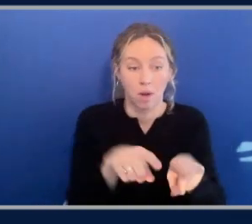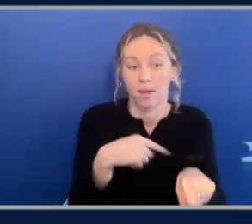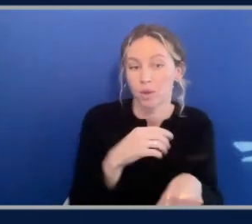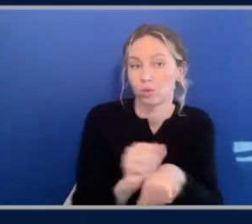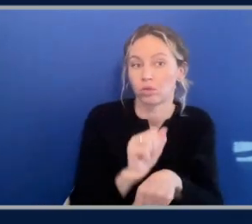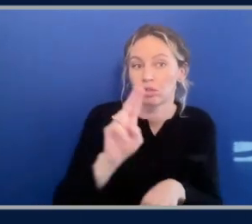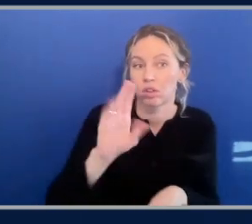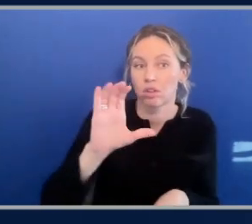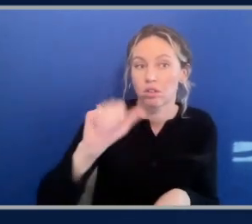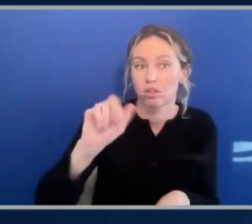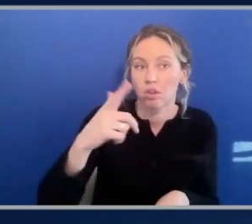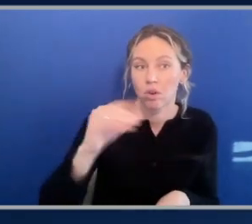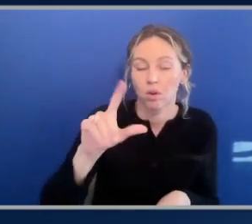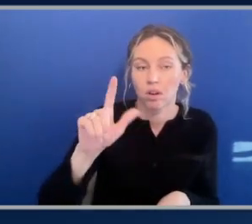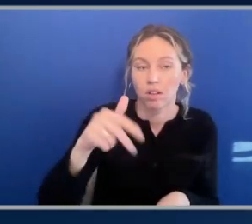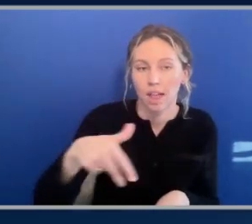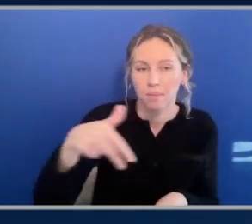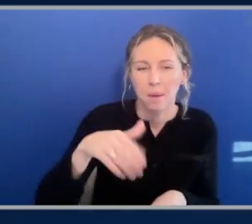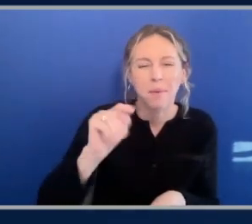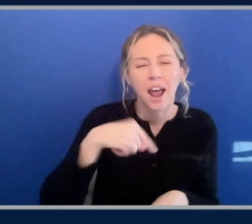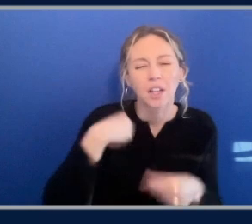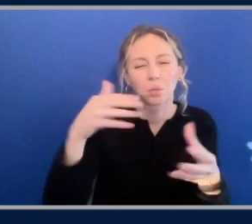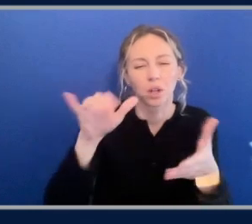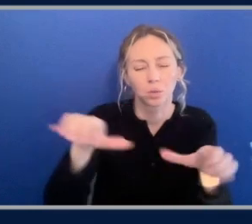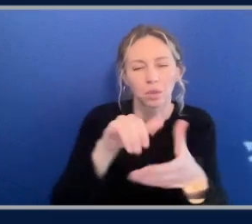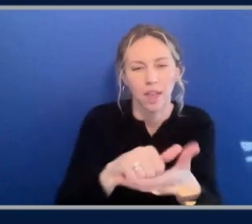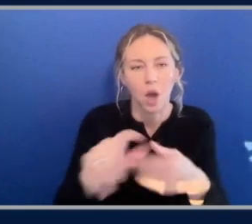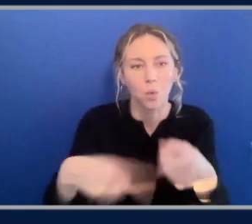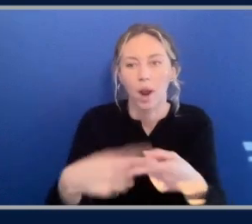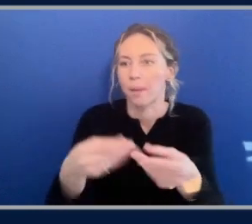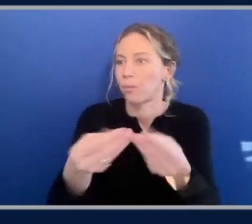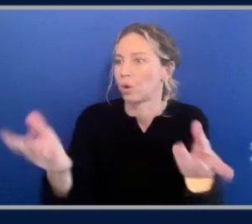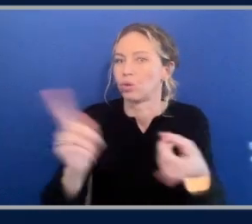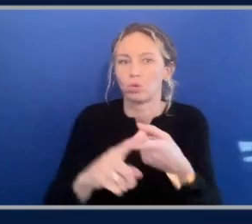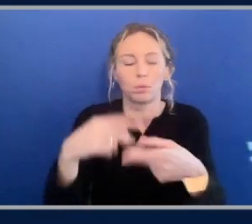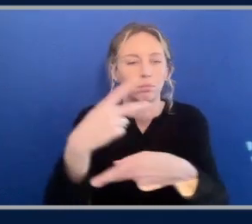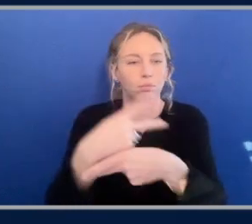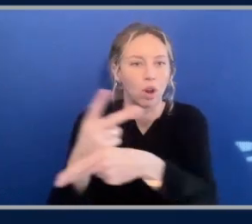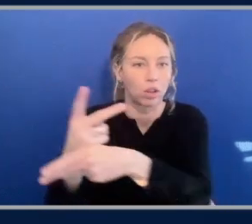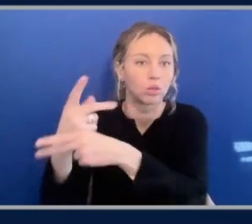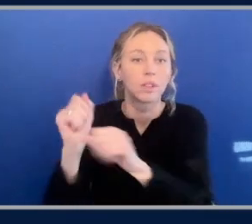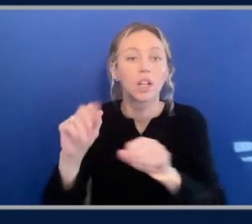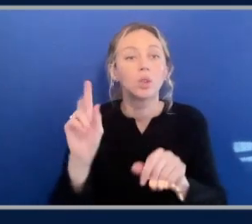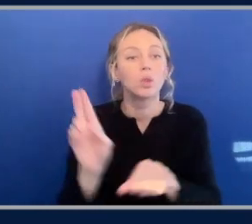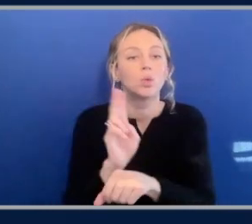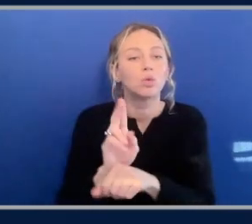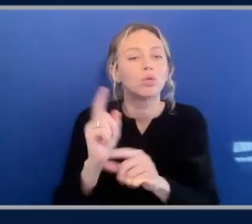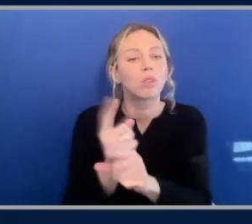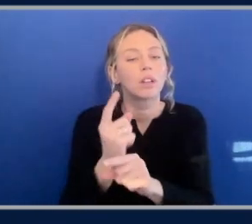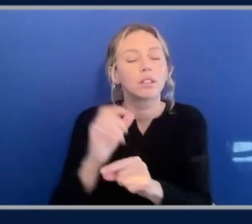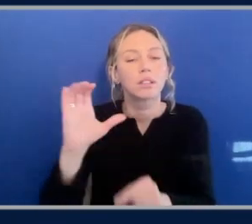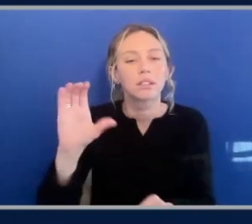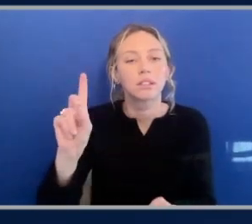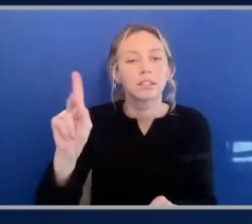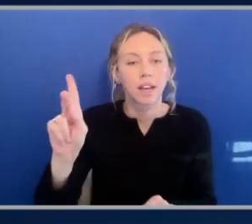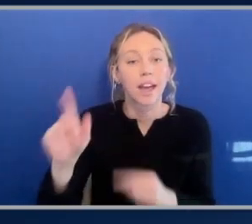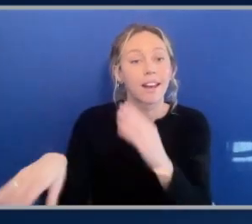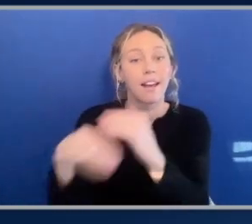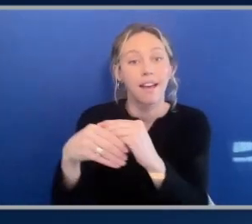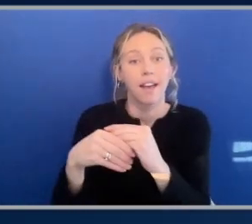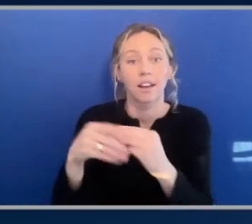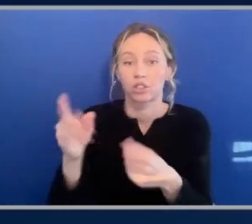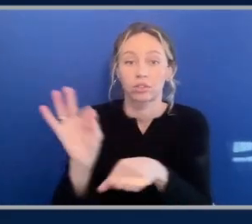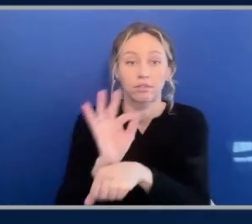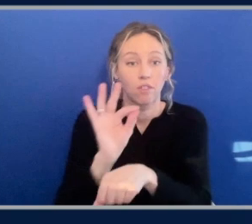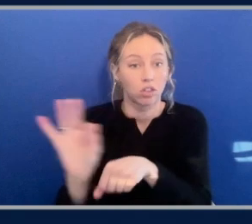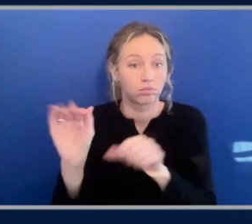when I'm testing things out, but I probably don't want that when I want to maybe roll it out to production somewhere. So I can just use the regular CDK, just like this, and just add a function URL. Super, super simple.